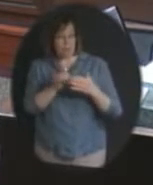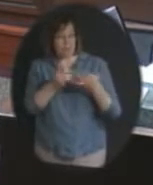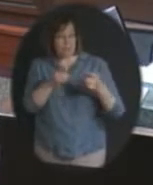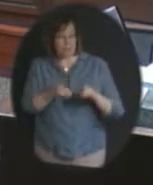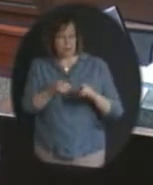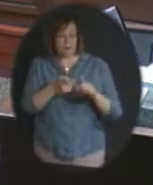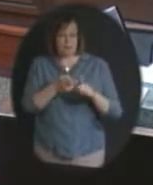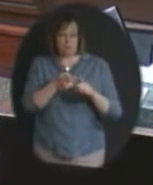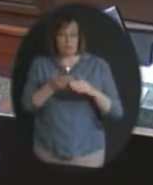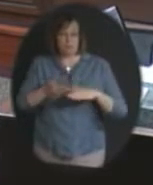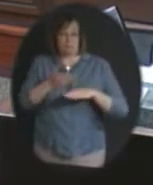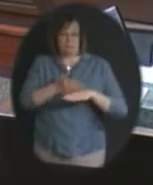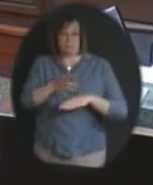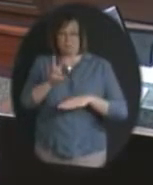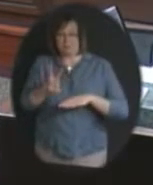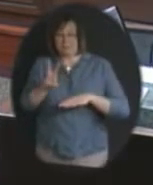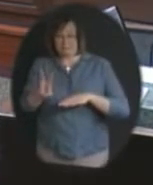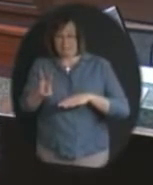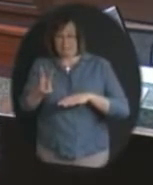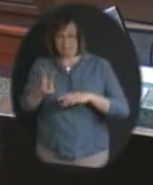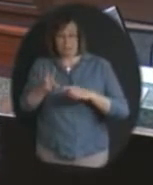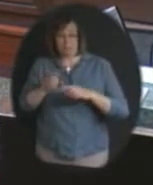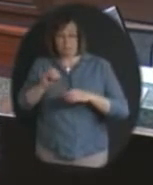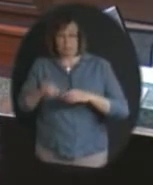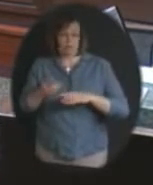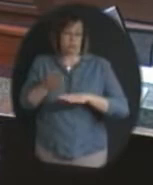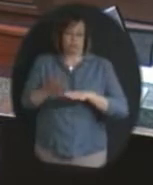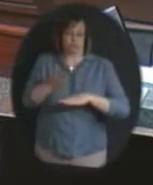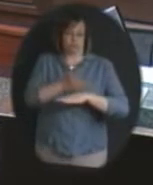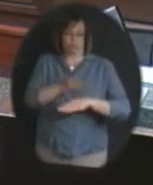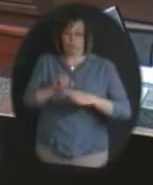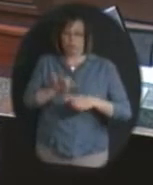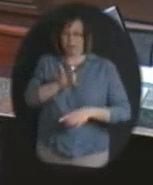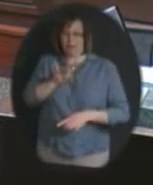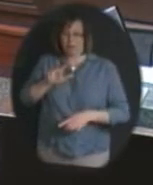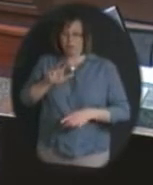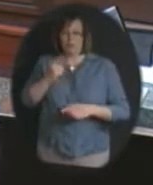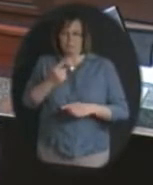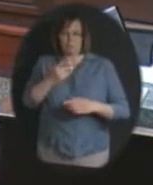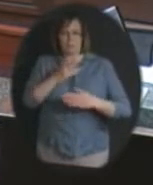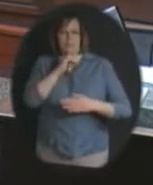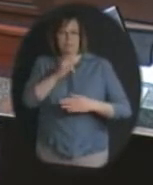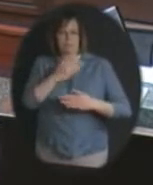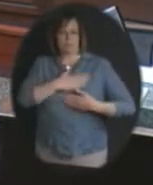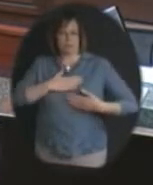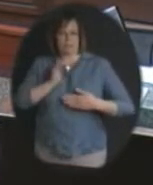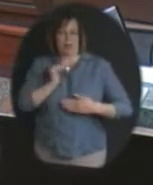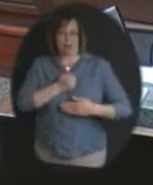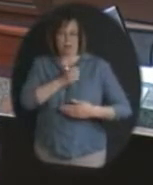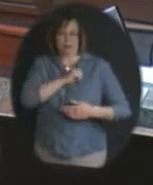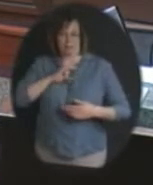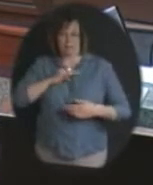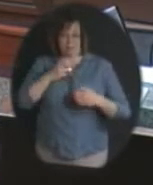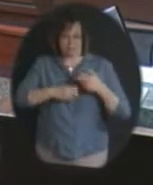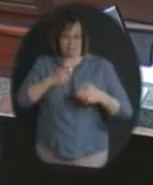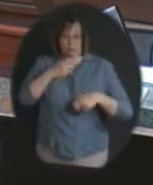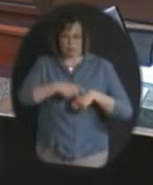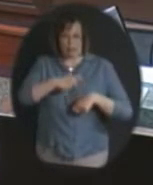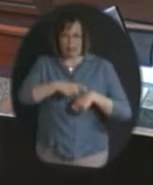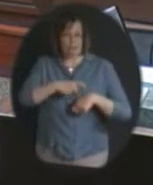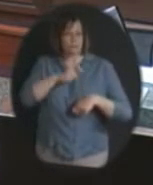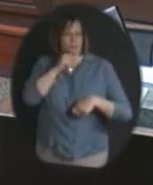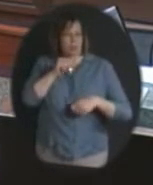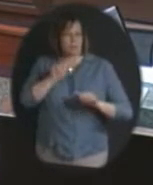from 66 to 83. That means that somebody is out there appreciating our staff, and they know that we appreciate, even these difficult times, we haven't been